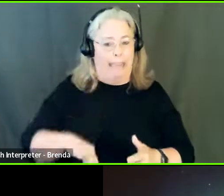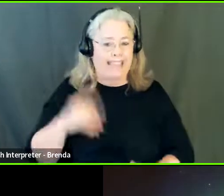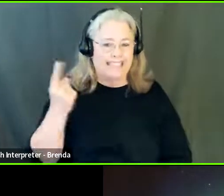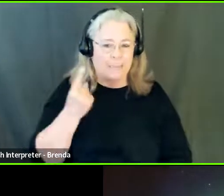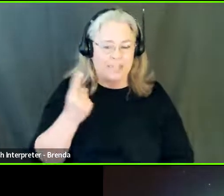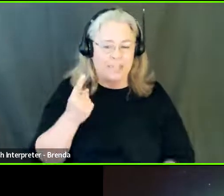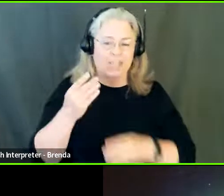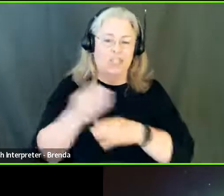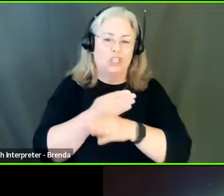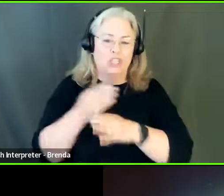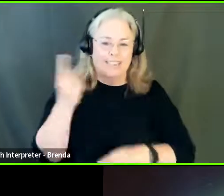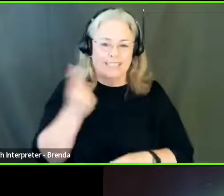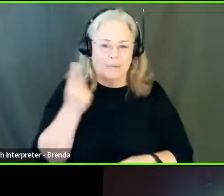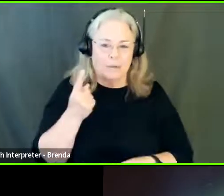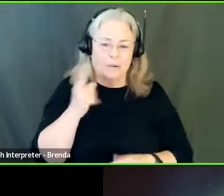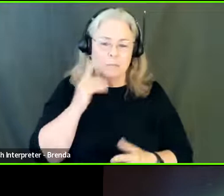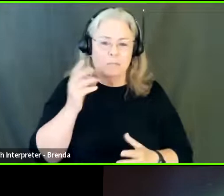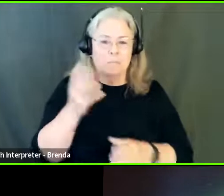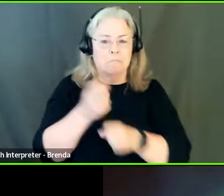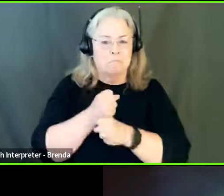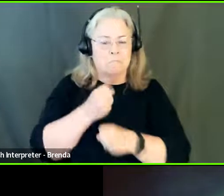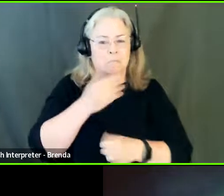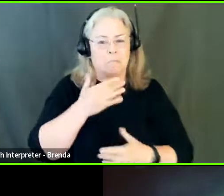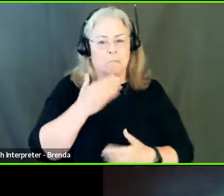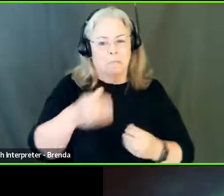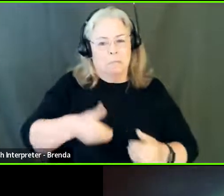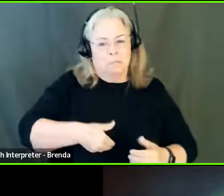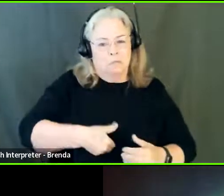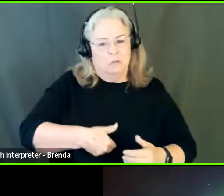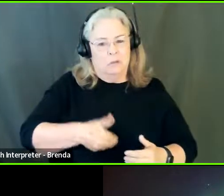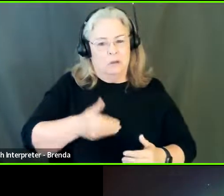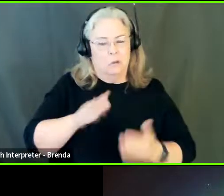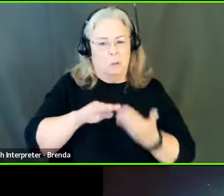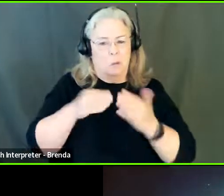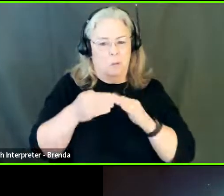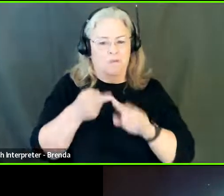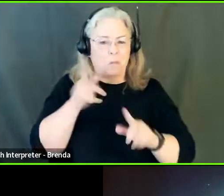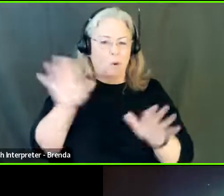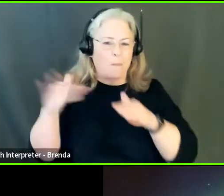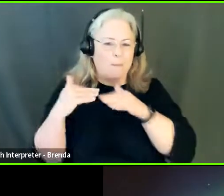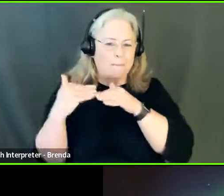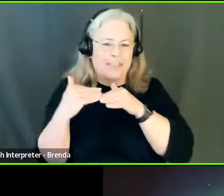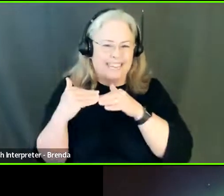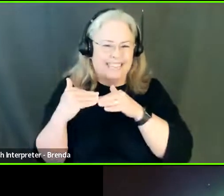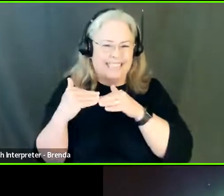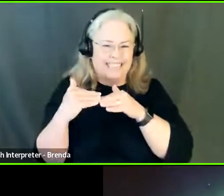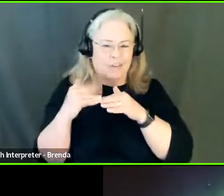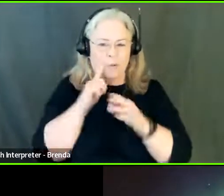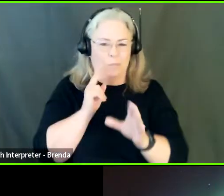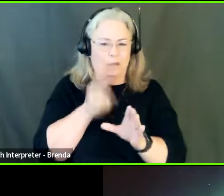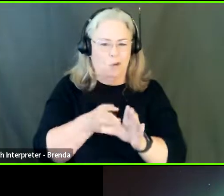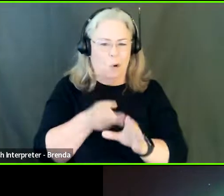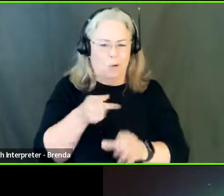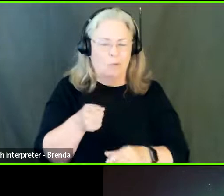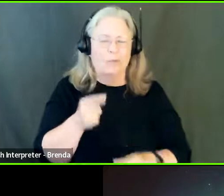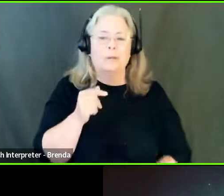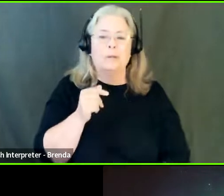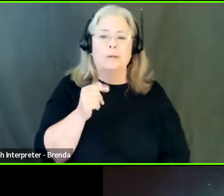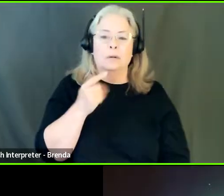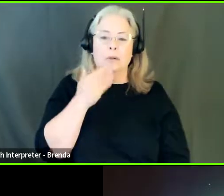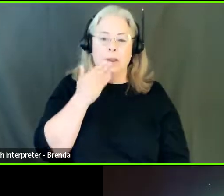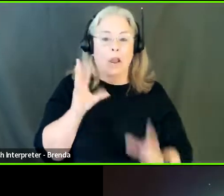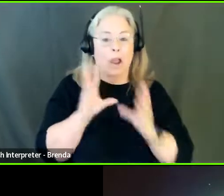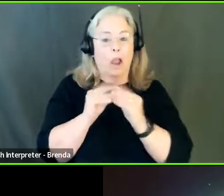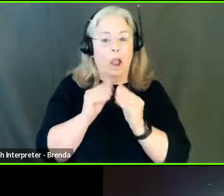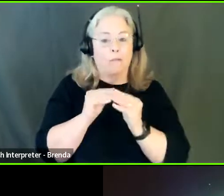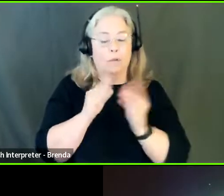shared something, and have acquired a stronger sense of community from your peers joining you today. I want to thank the conference